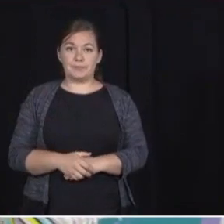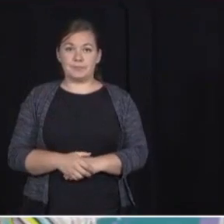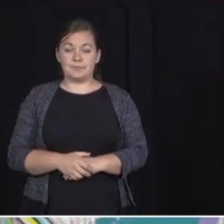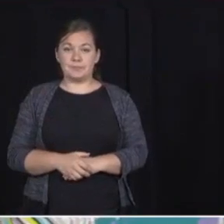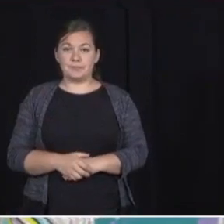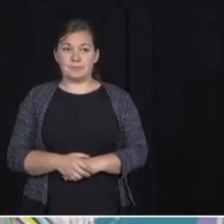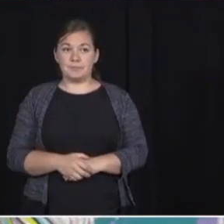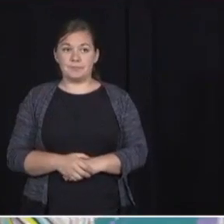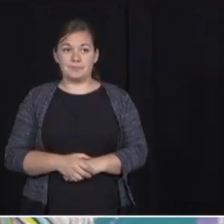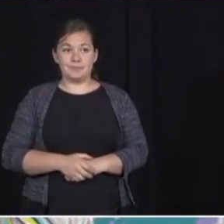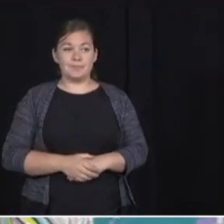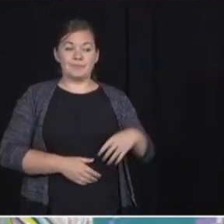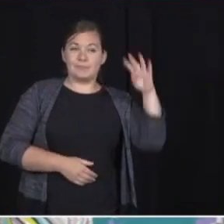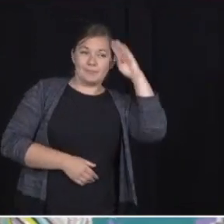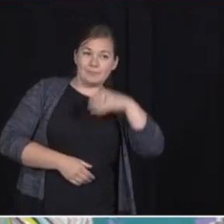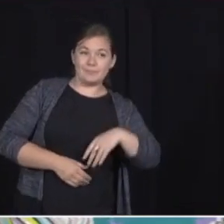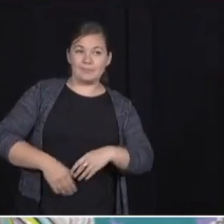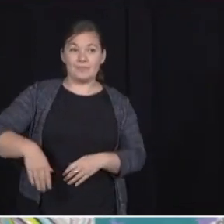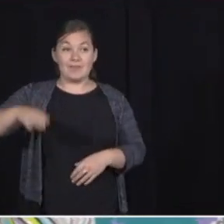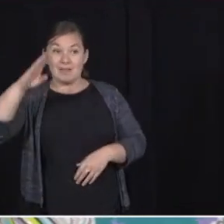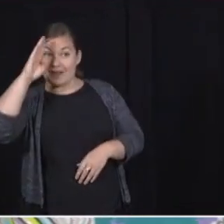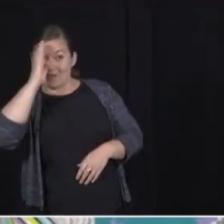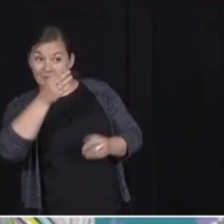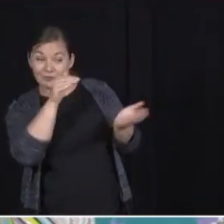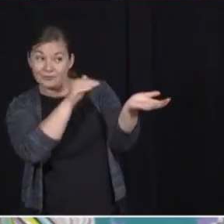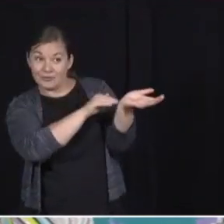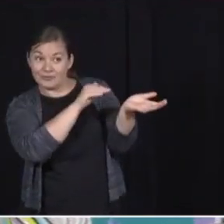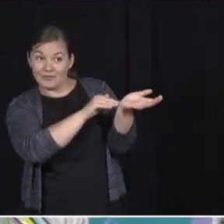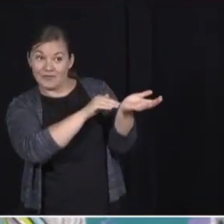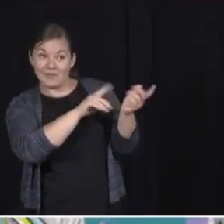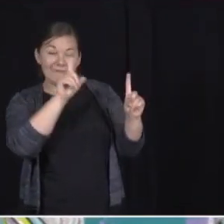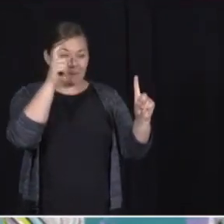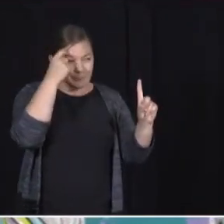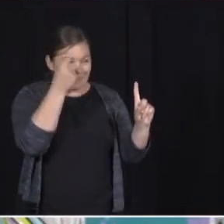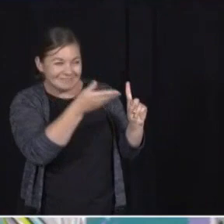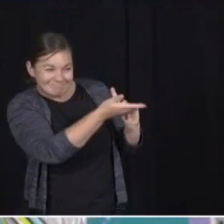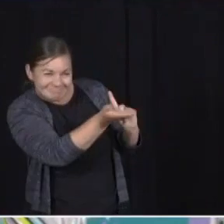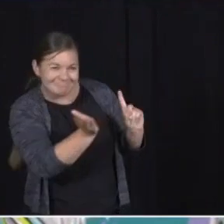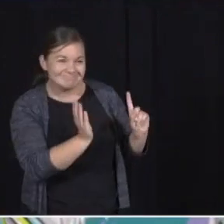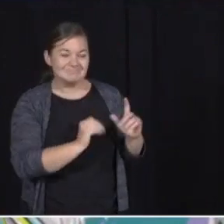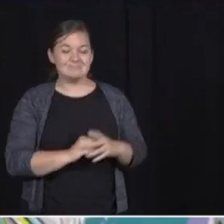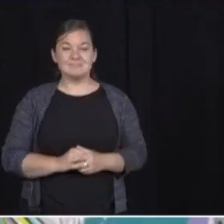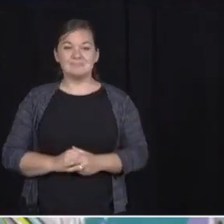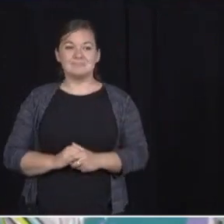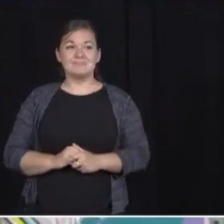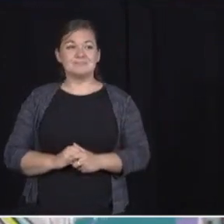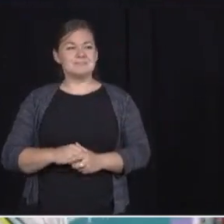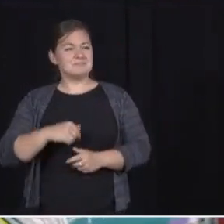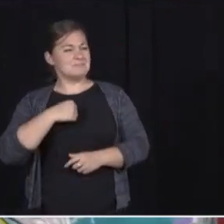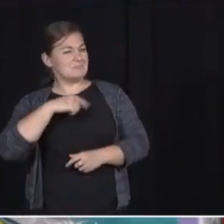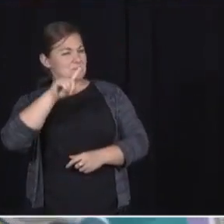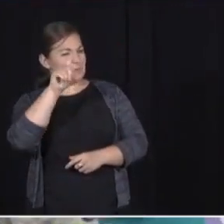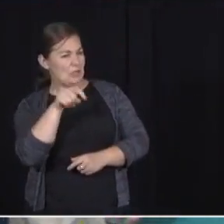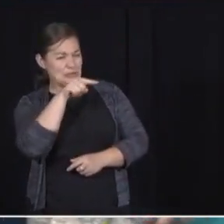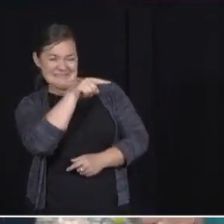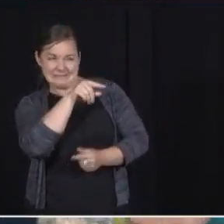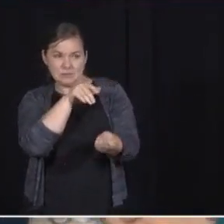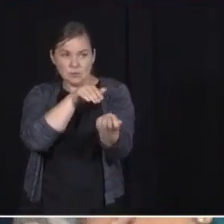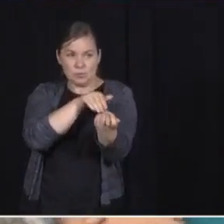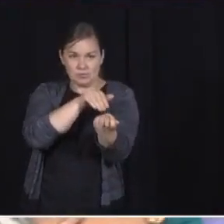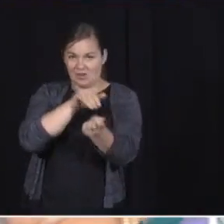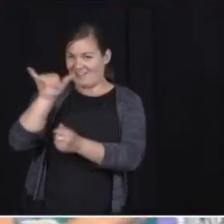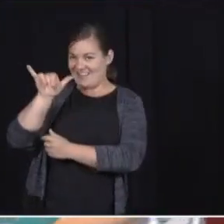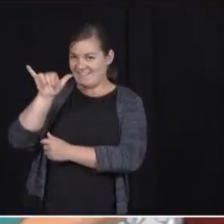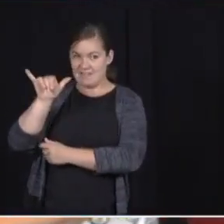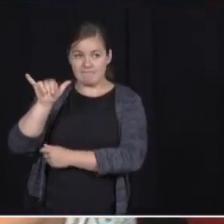Hi, everyone. Hi. Hi, doctors. Hi, ministers. Hi, Premier. My first question is actually for Dr. Yaffe. Dr. Yaffe, I know